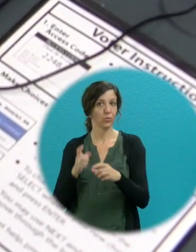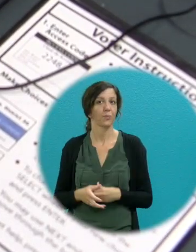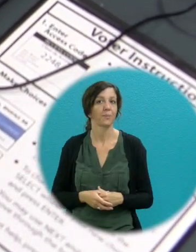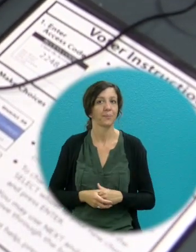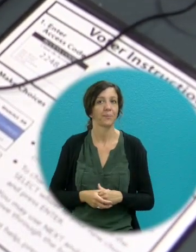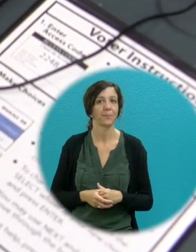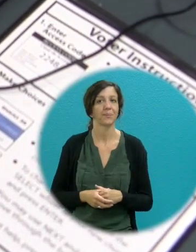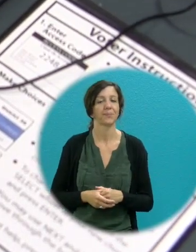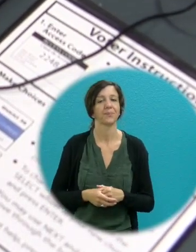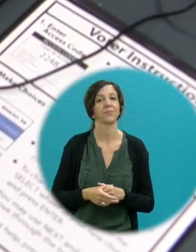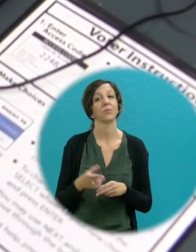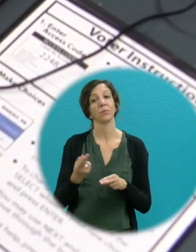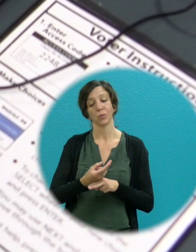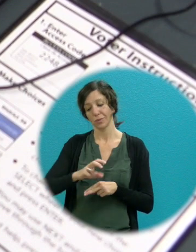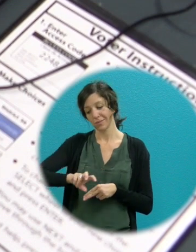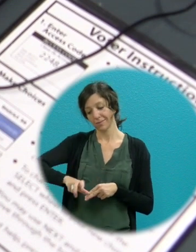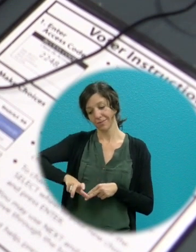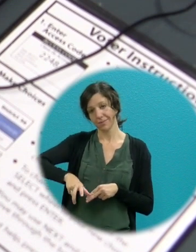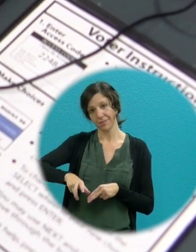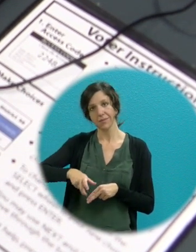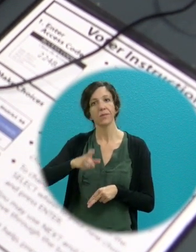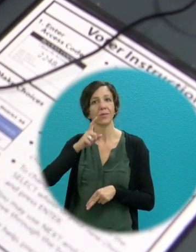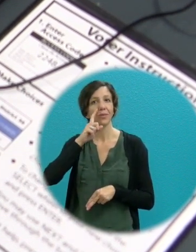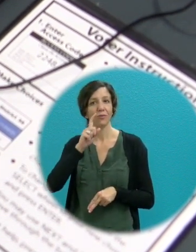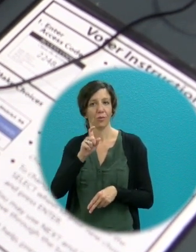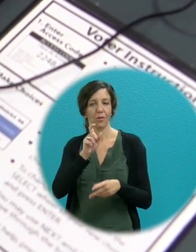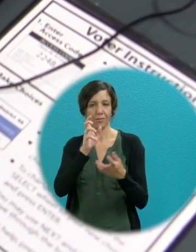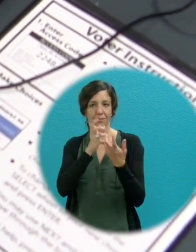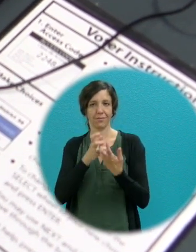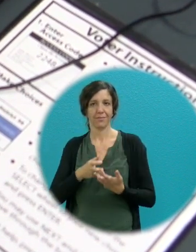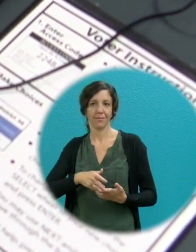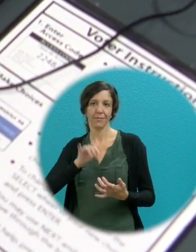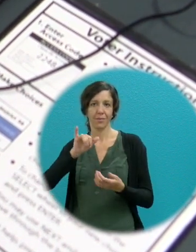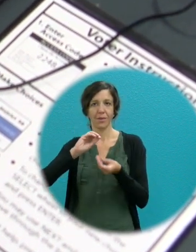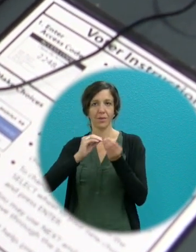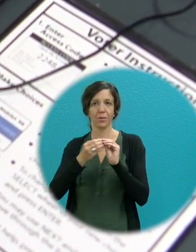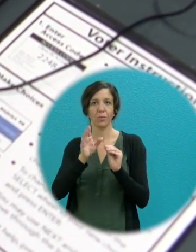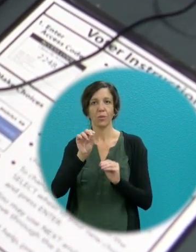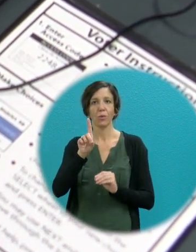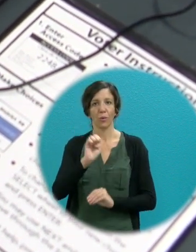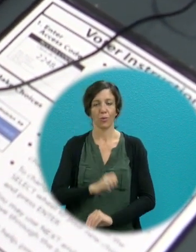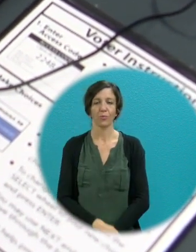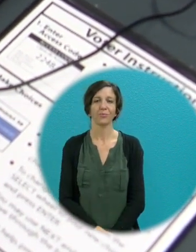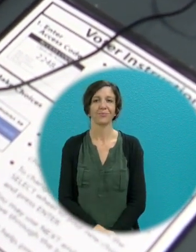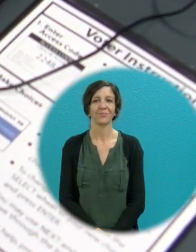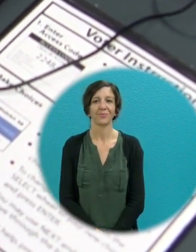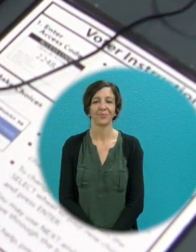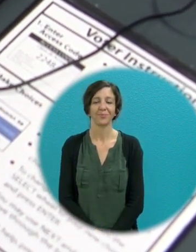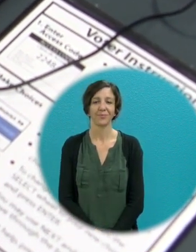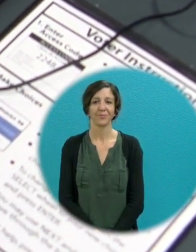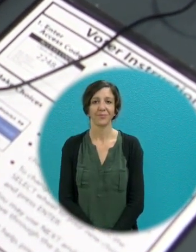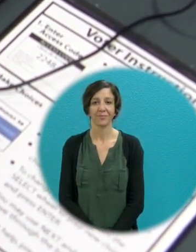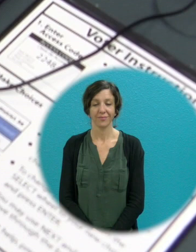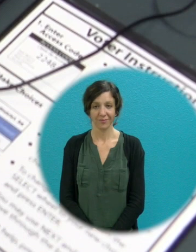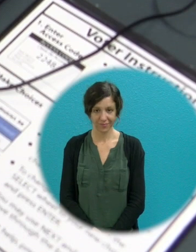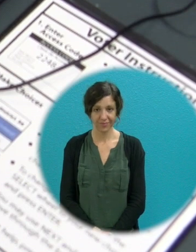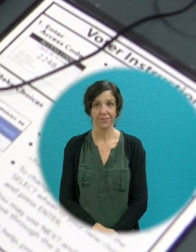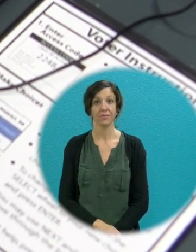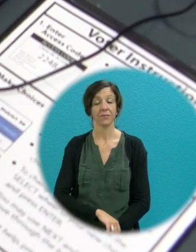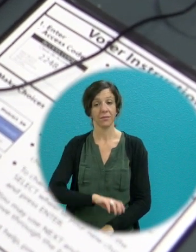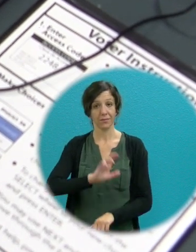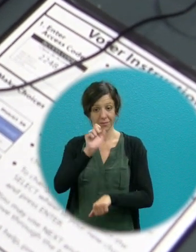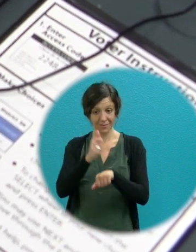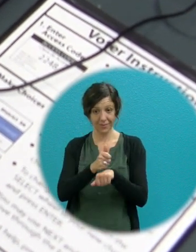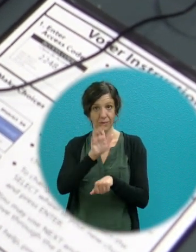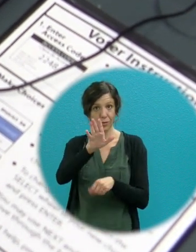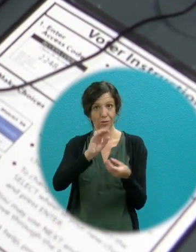So we'll use the turn dial. 3, 4. You have entered 4. You will select 5, your number